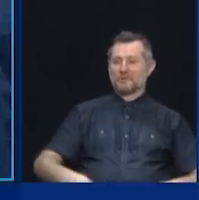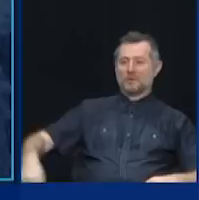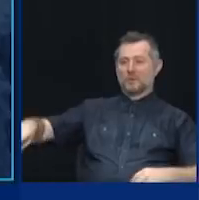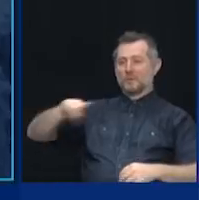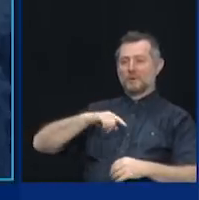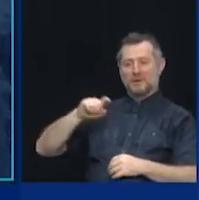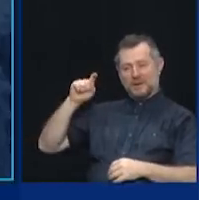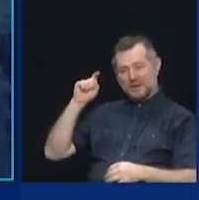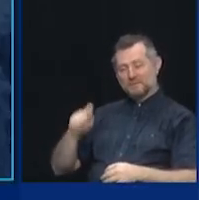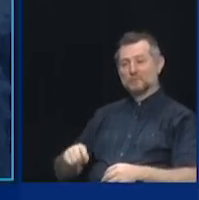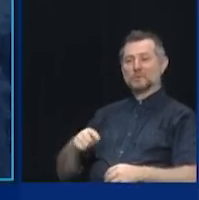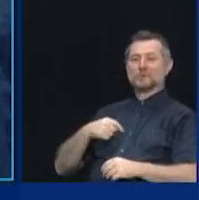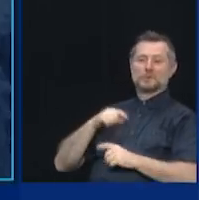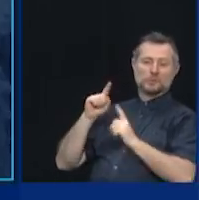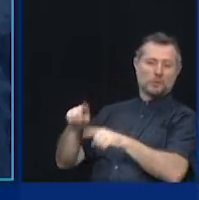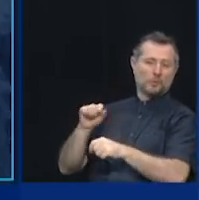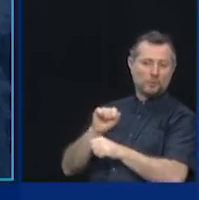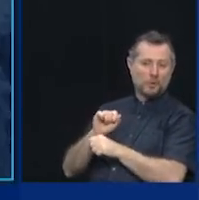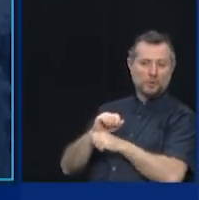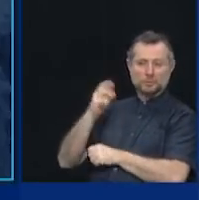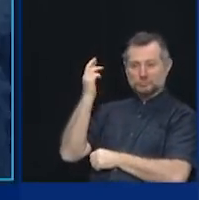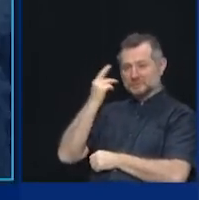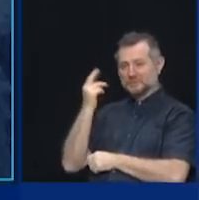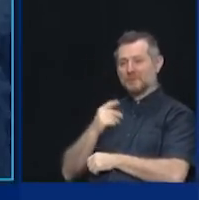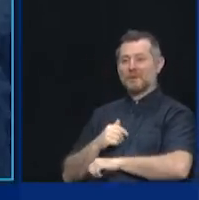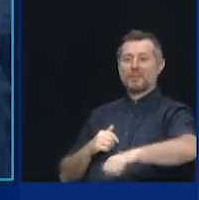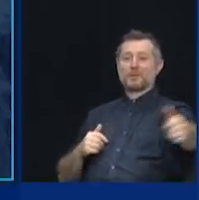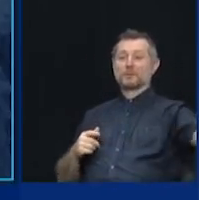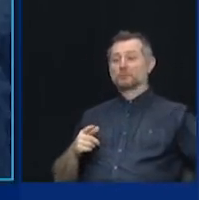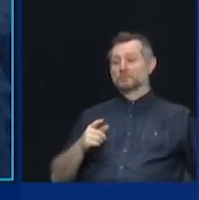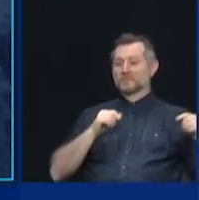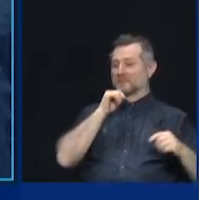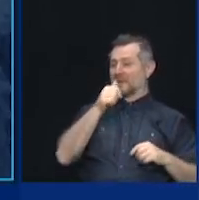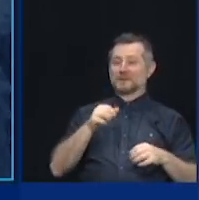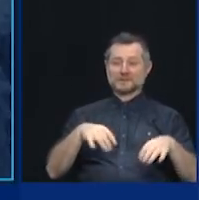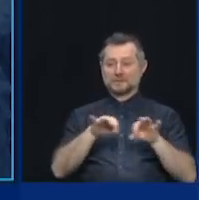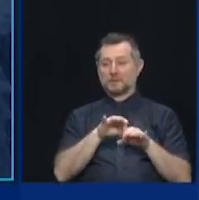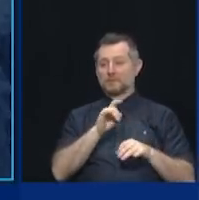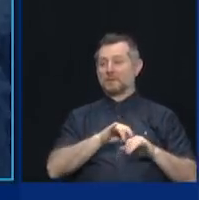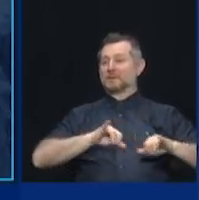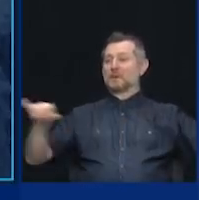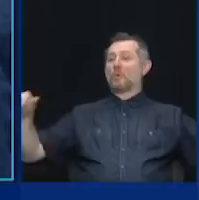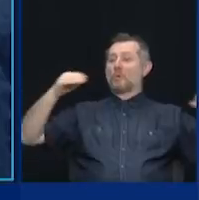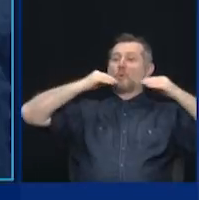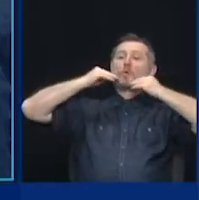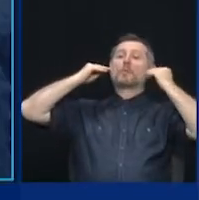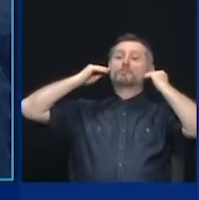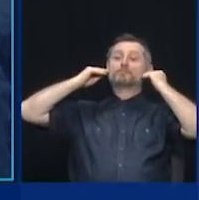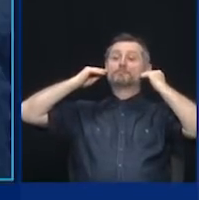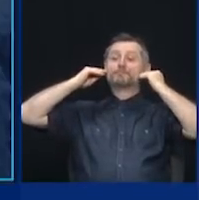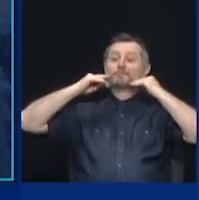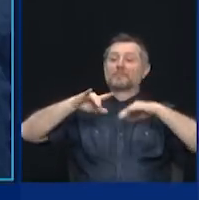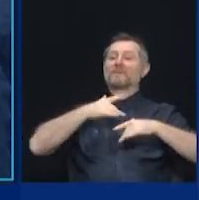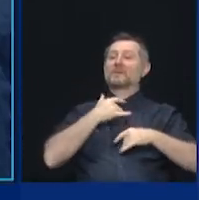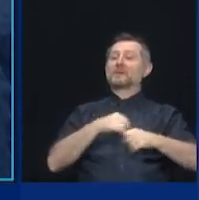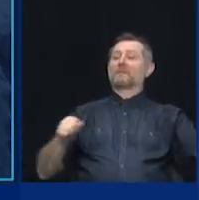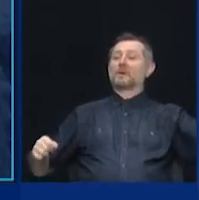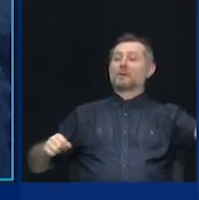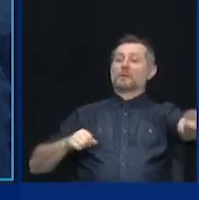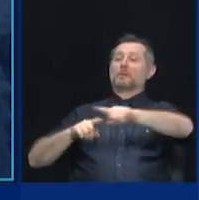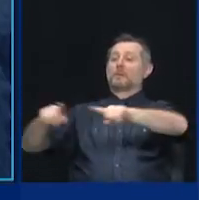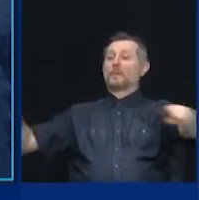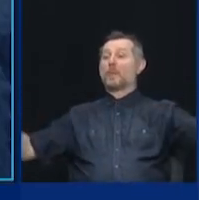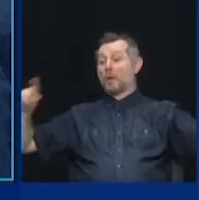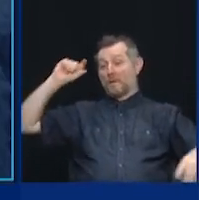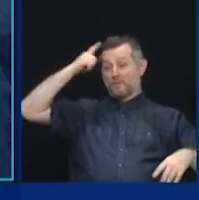up so everybody else could stay home and be safe. Governor puts the state